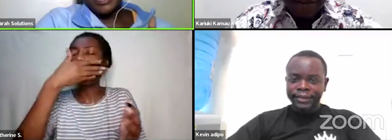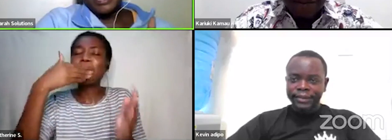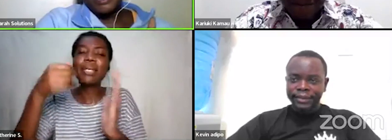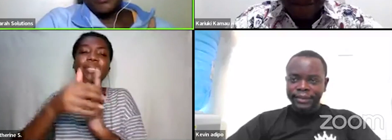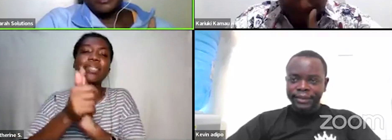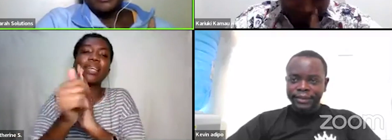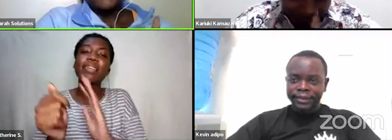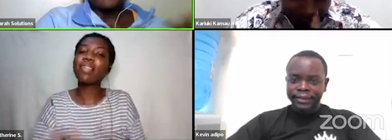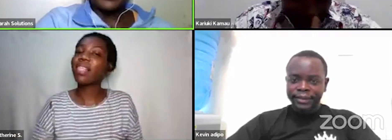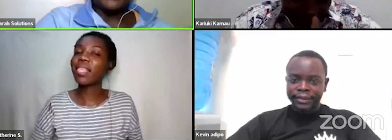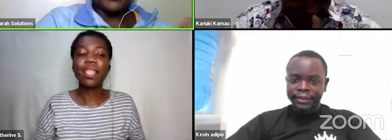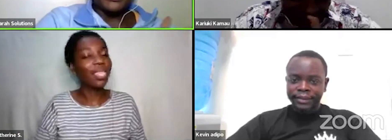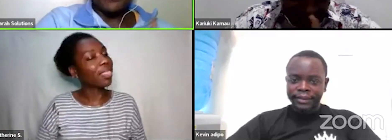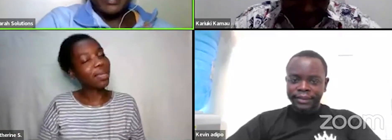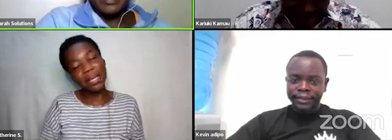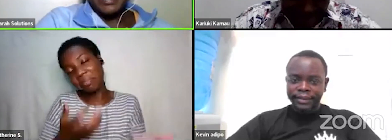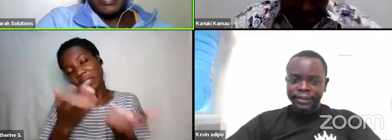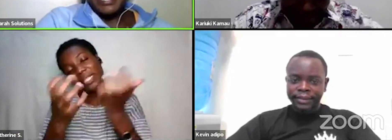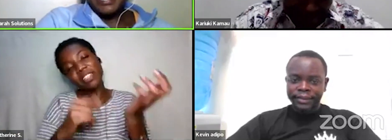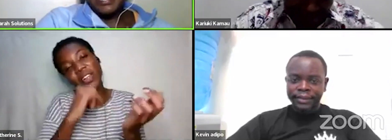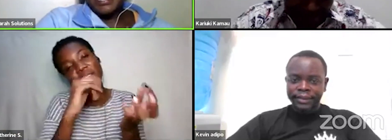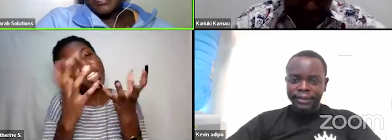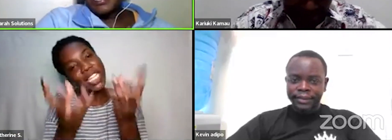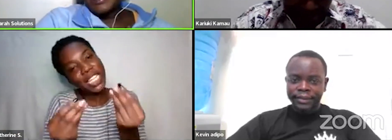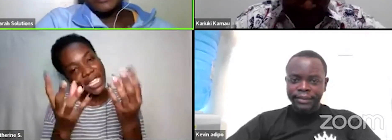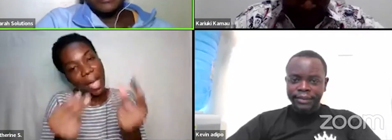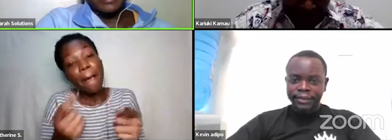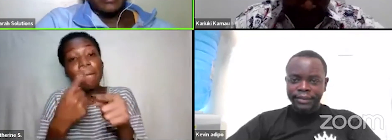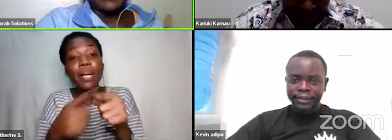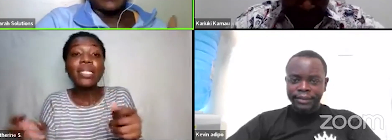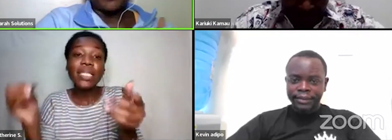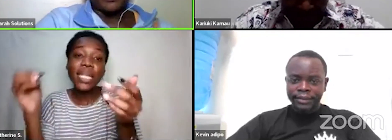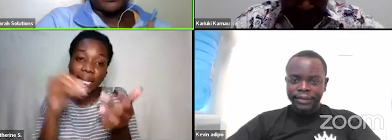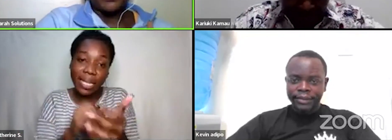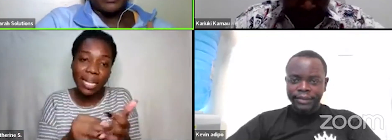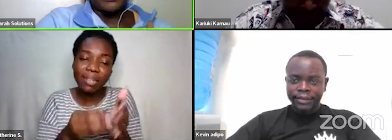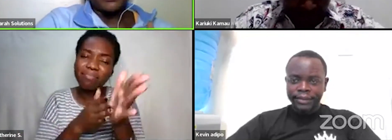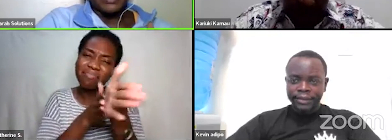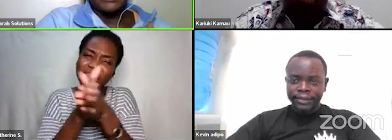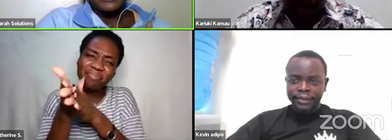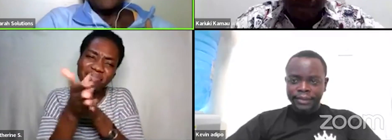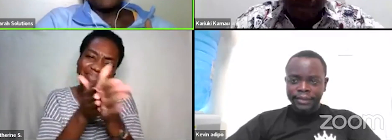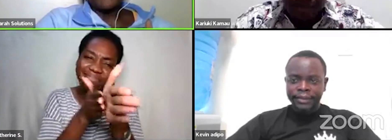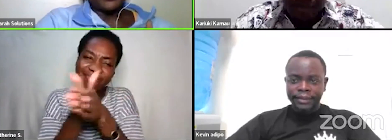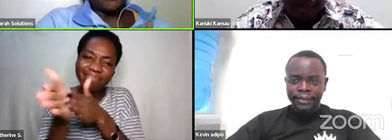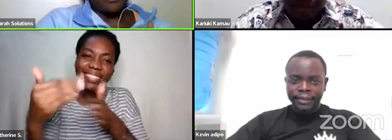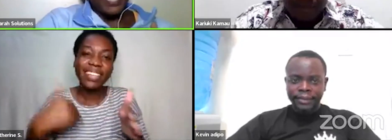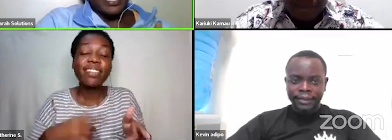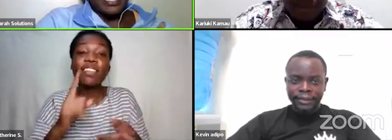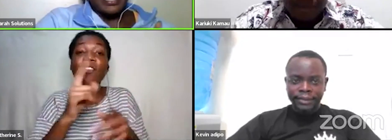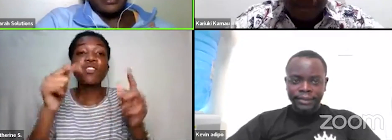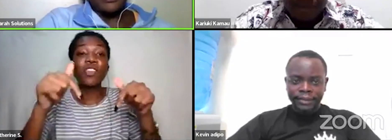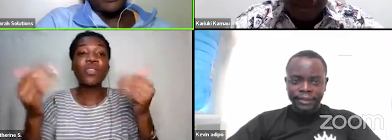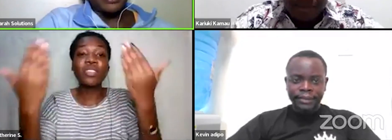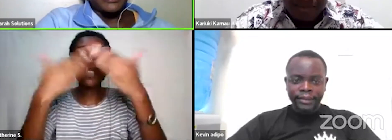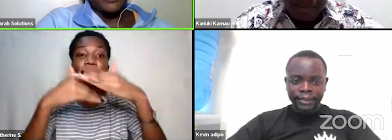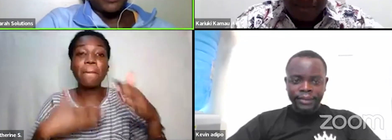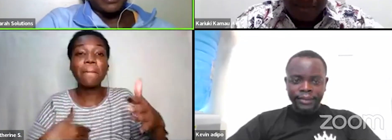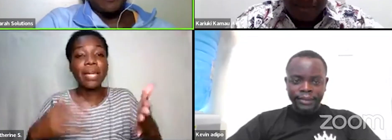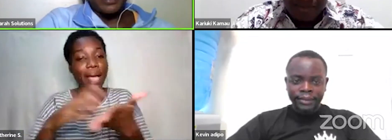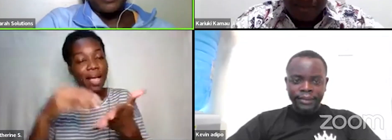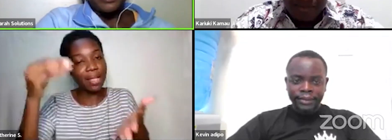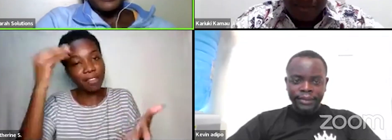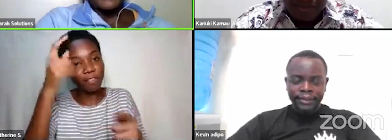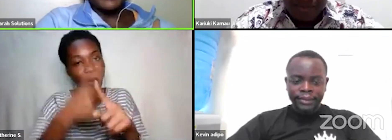entrepreneurship is not the easiest of things, but it's also very interesting. And like you're going to learn tonight from my good friend, who